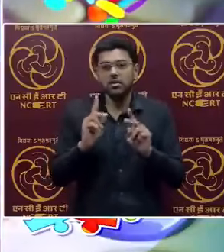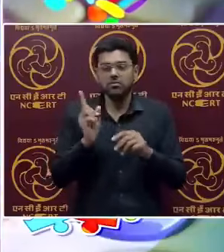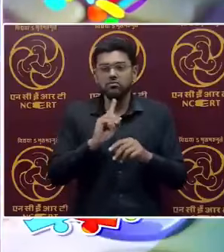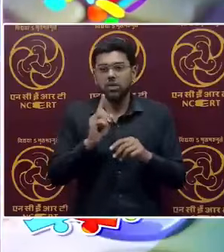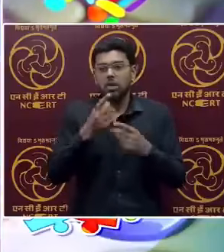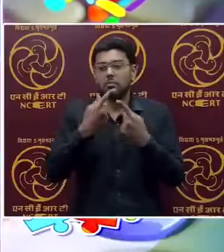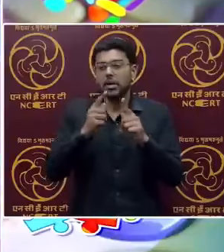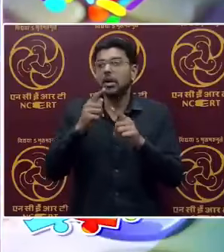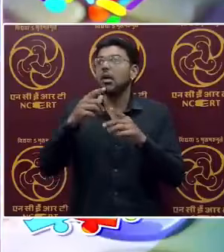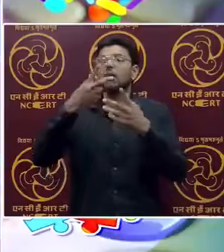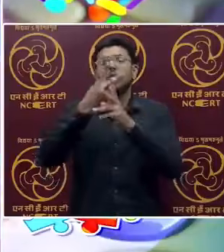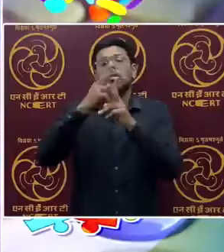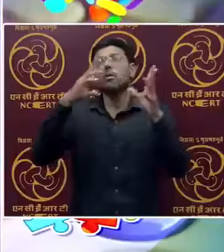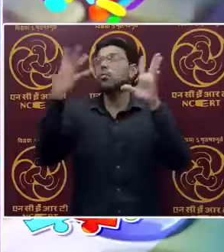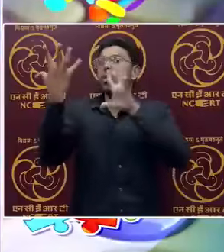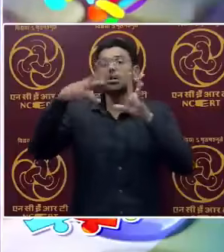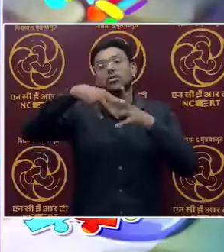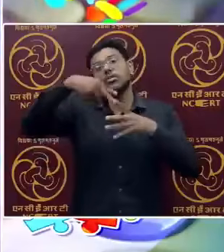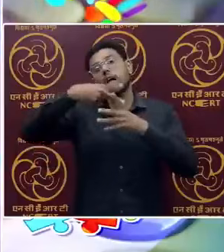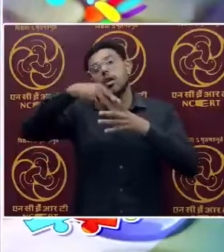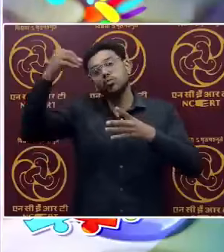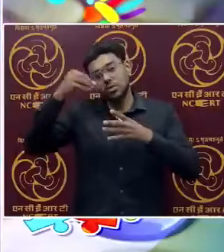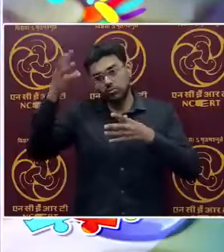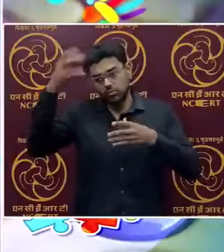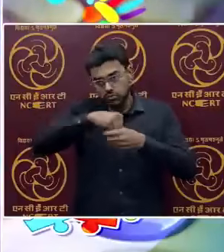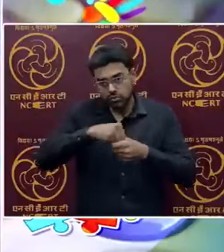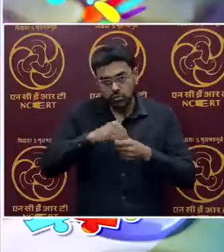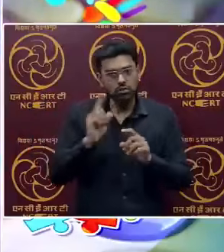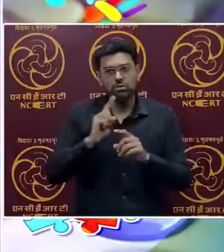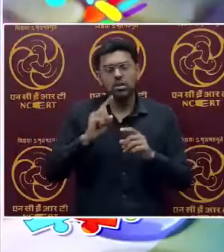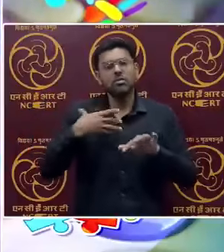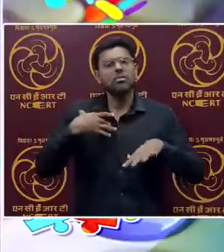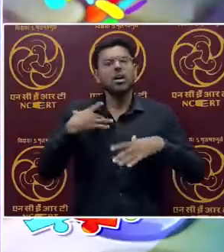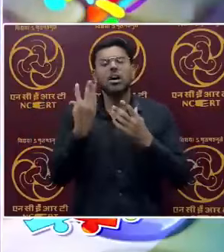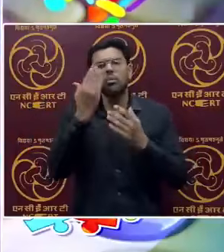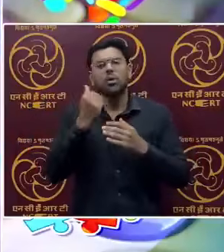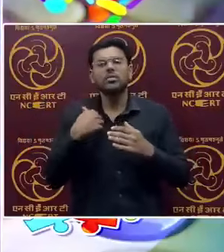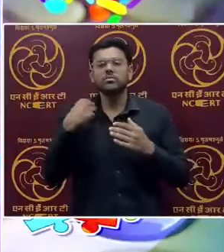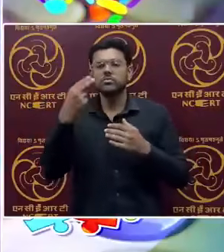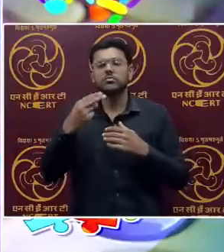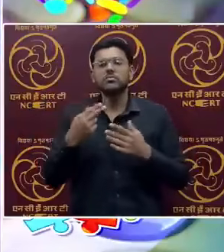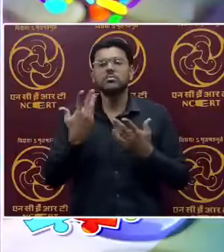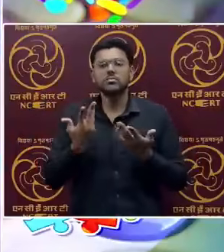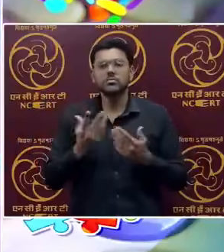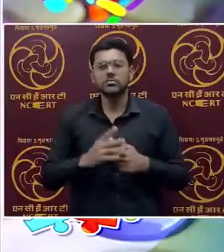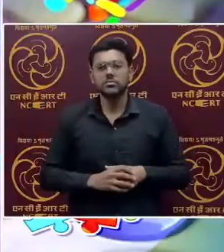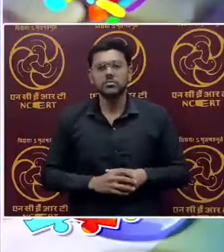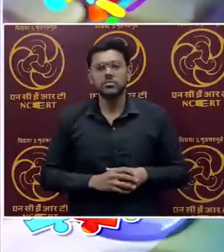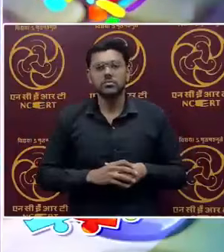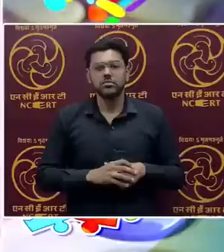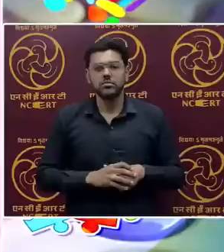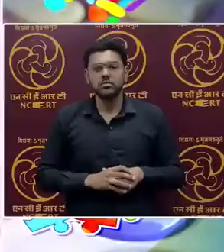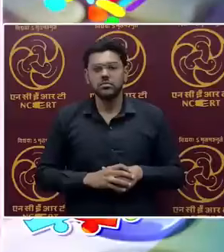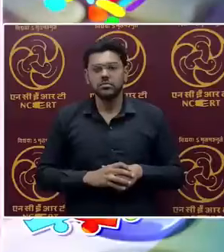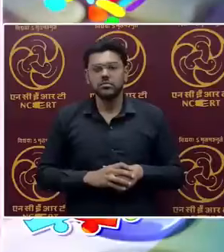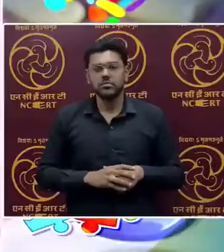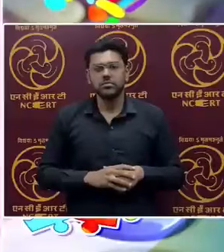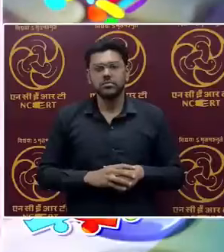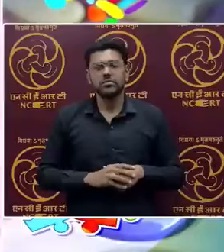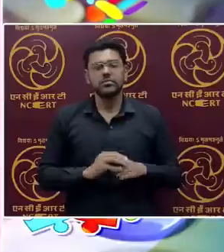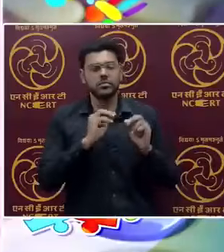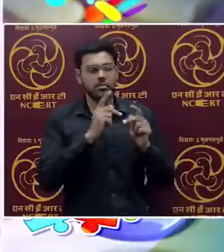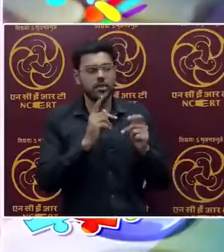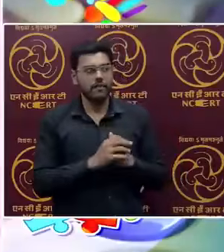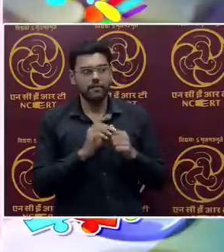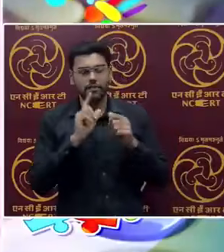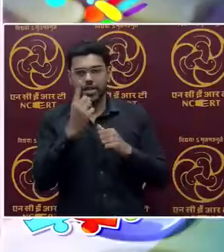some alien planet? How would you explain it to all the laymen out there, including us? Okay, so first